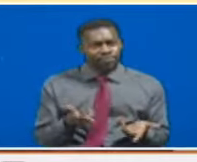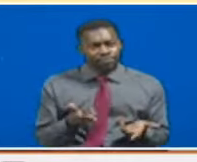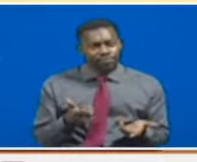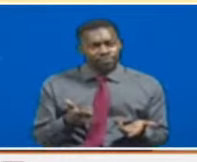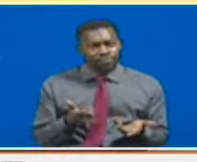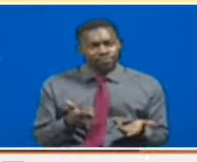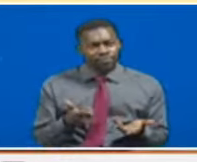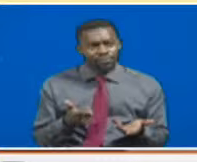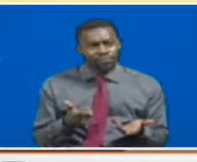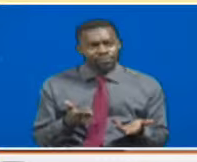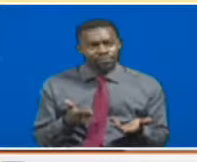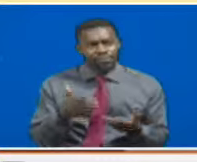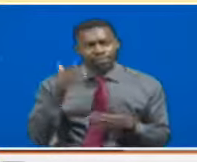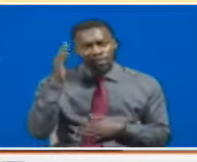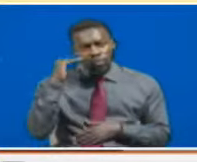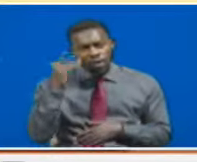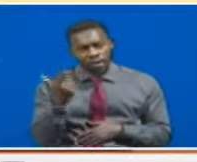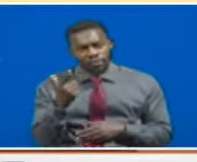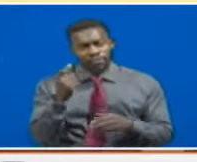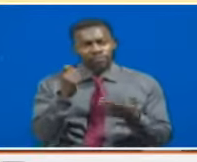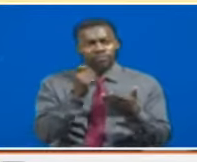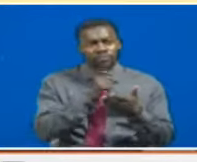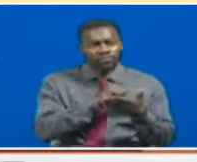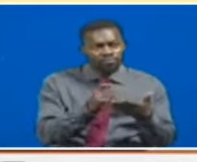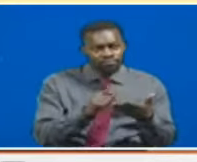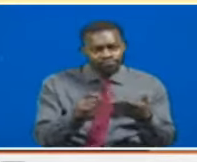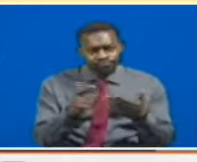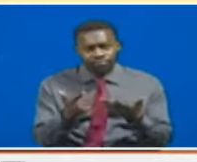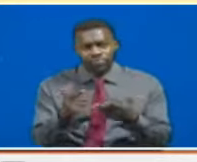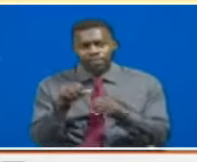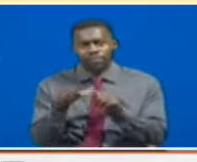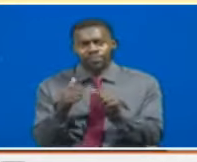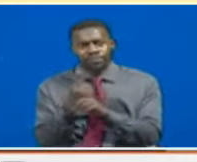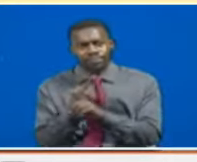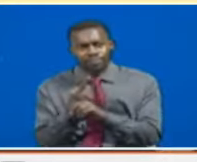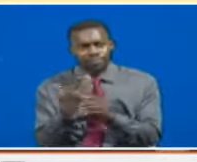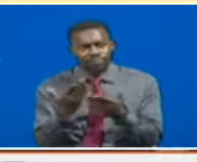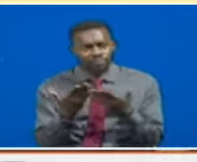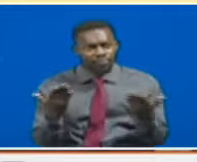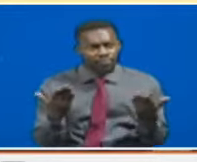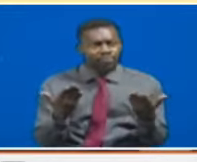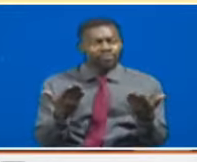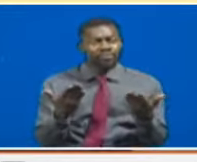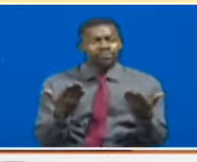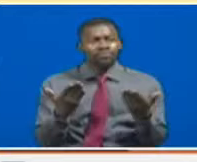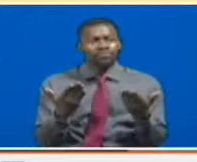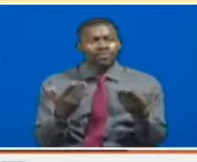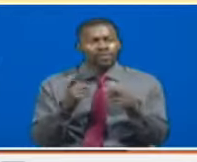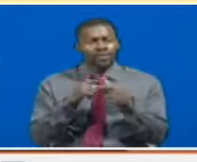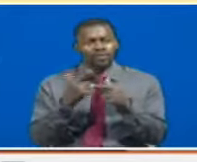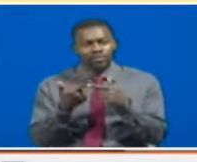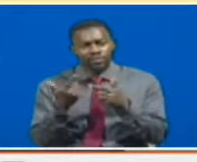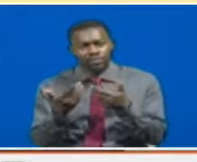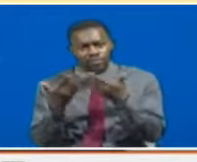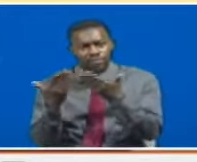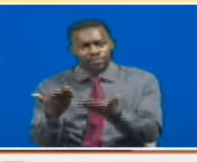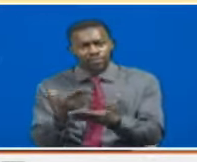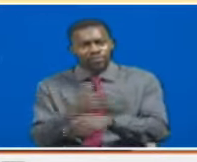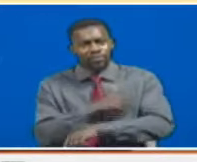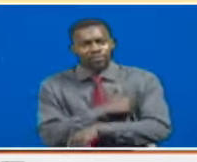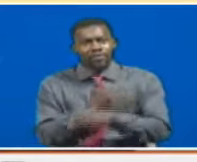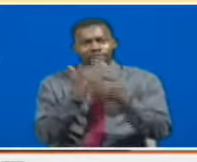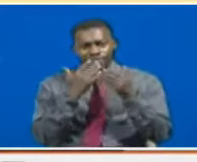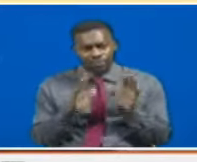ngombe. Tulianika hiyo mbolea, nikaandika watu waandike mbolea siku mbili, tuiweze kupita kwa tinga.